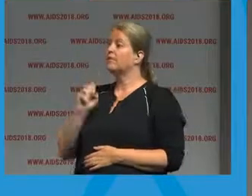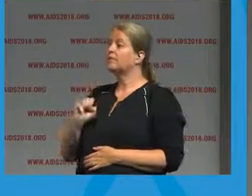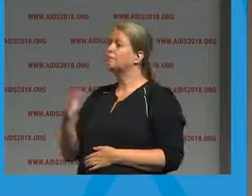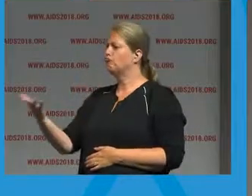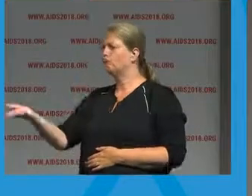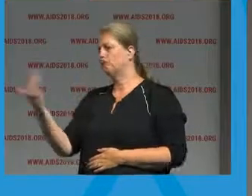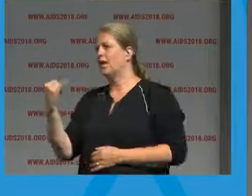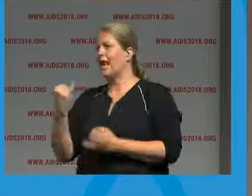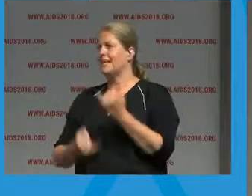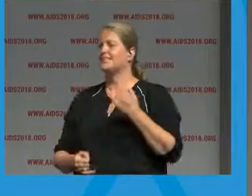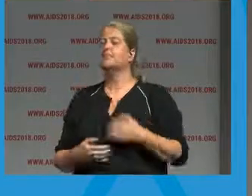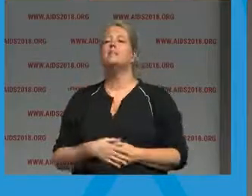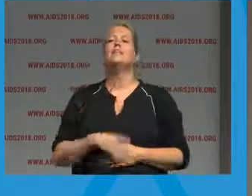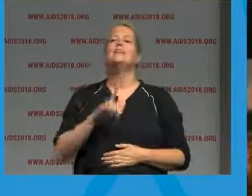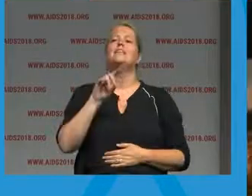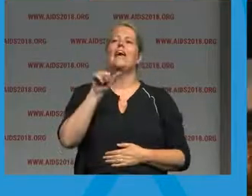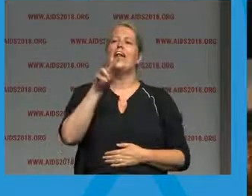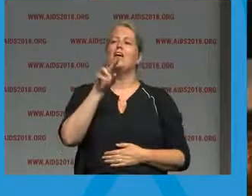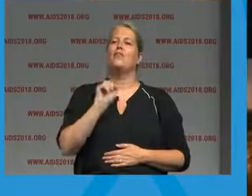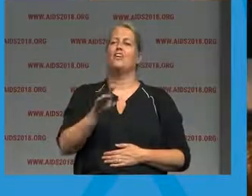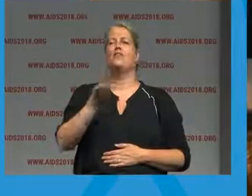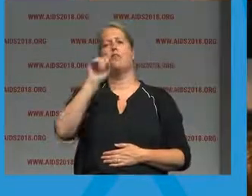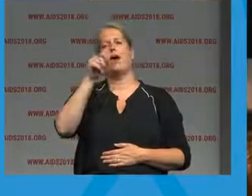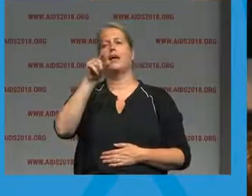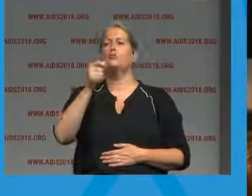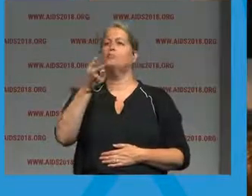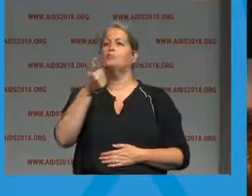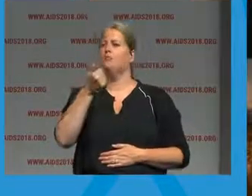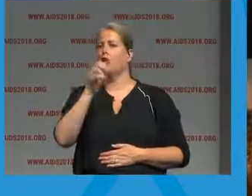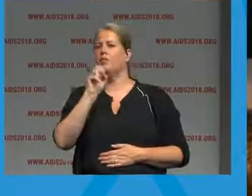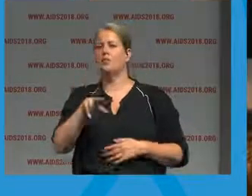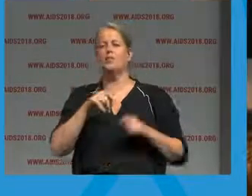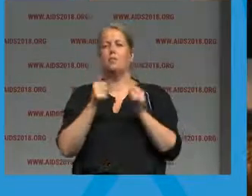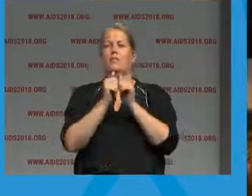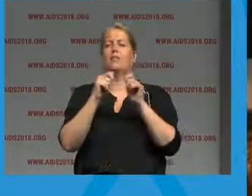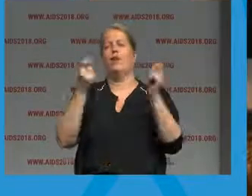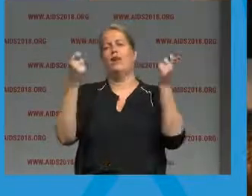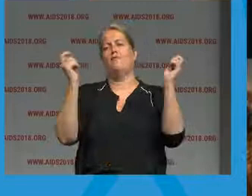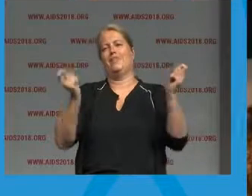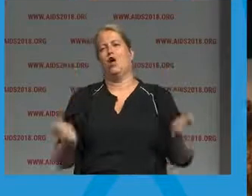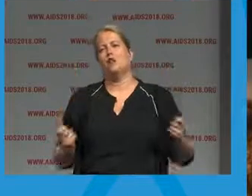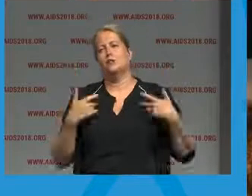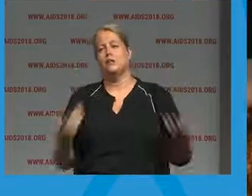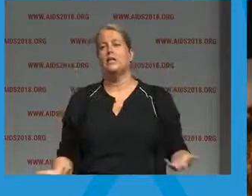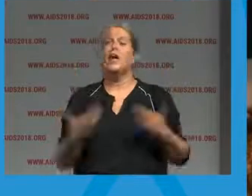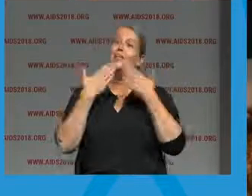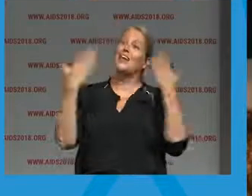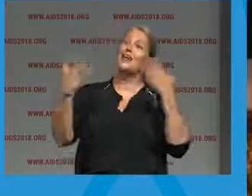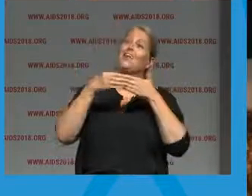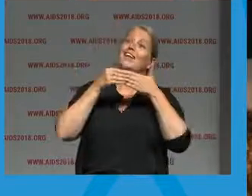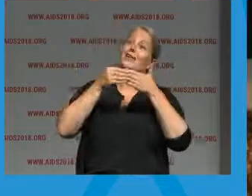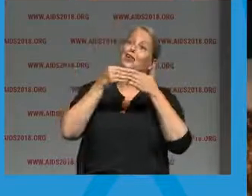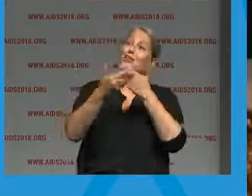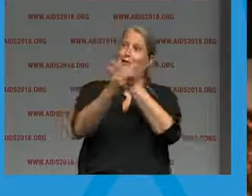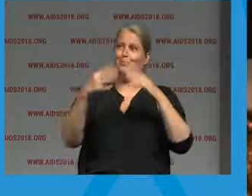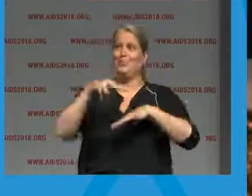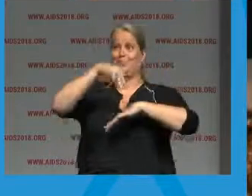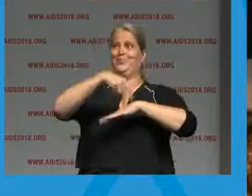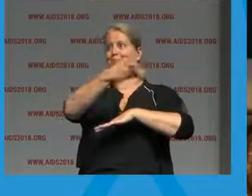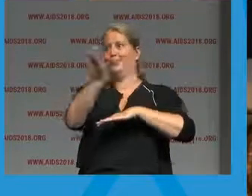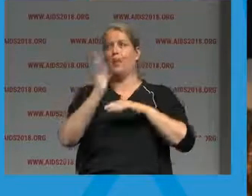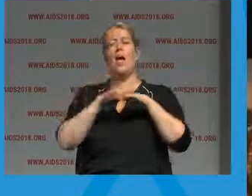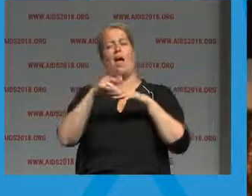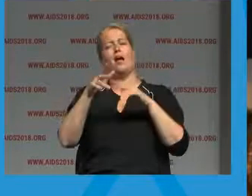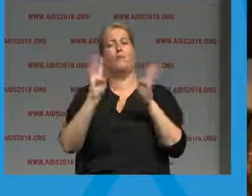last question. Sure, David Bryden with Results. It's been a fantastic panel, and thank you so much for all the leadership on the stage. You know, when it comes